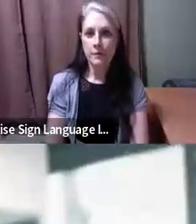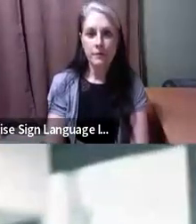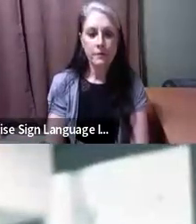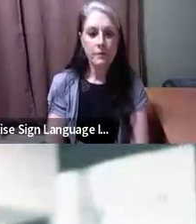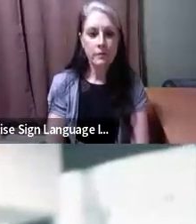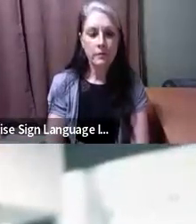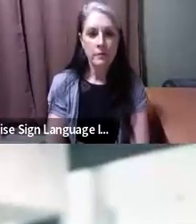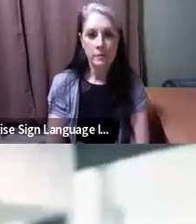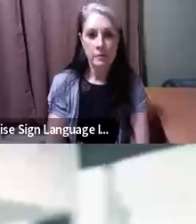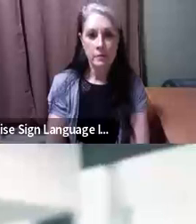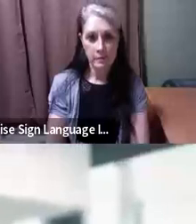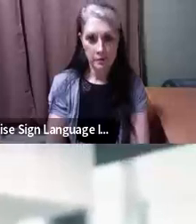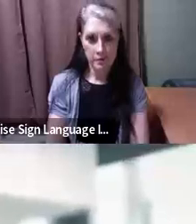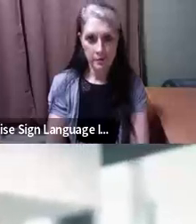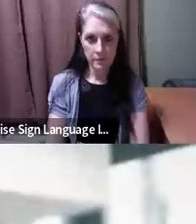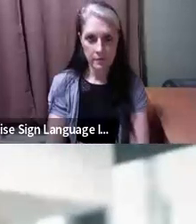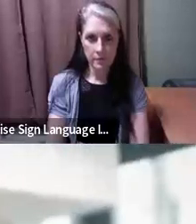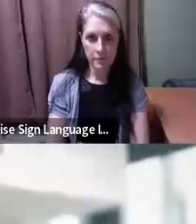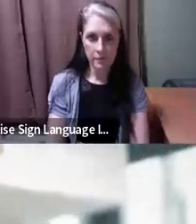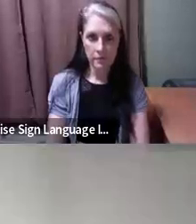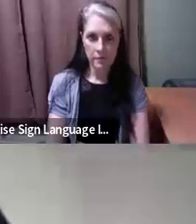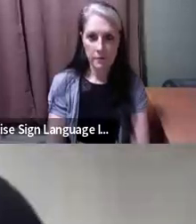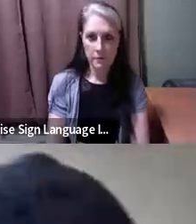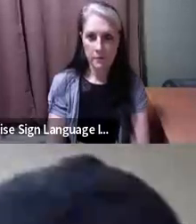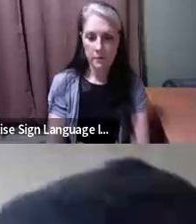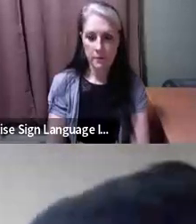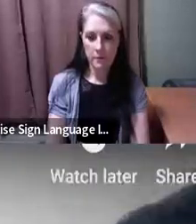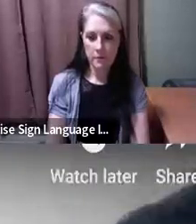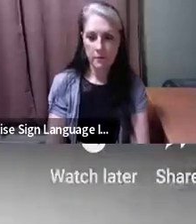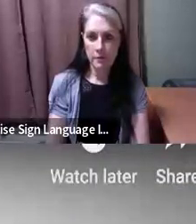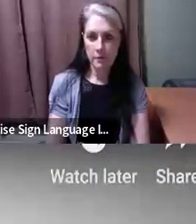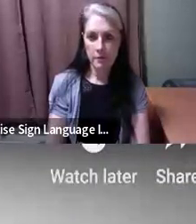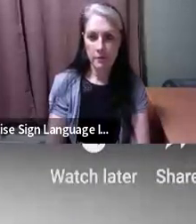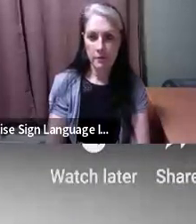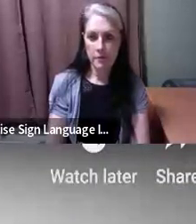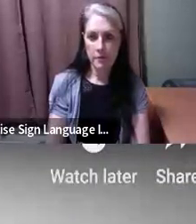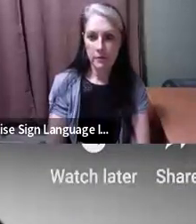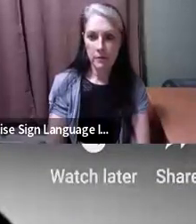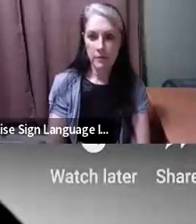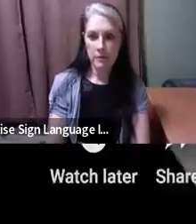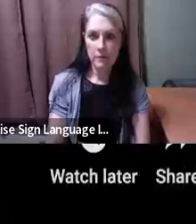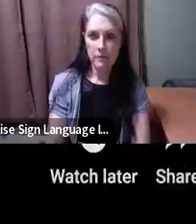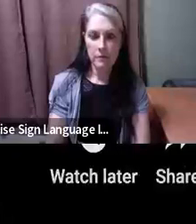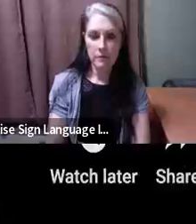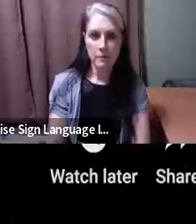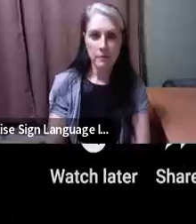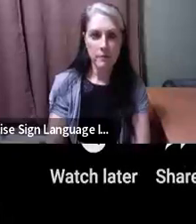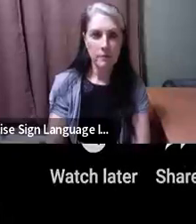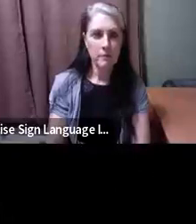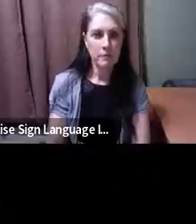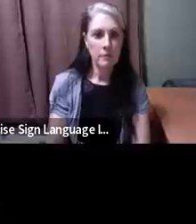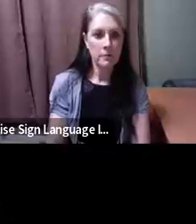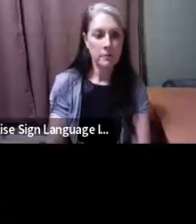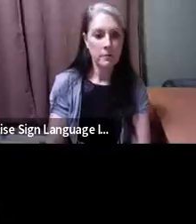the importance of bringing your whole self to the table. But what happens when part of who we are is less welcome? when we value